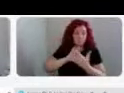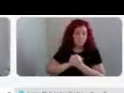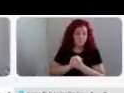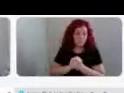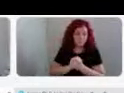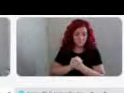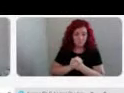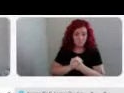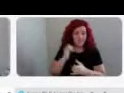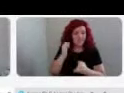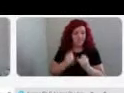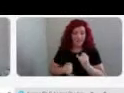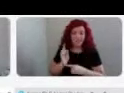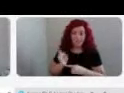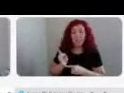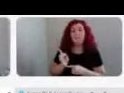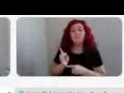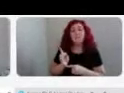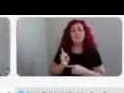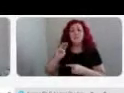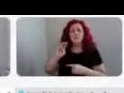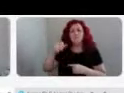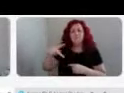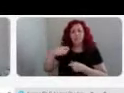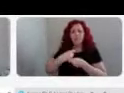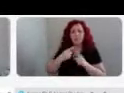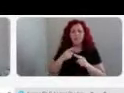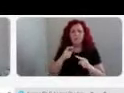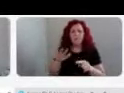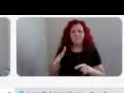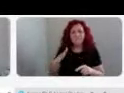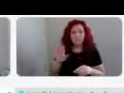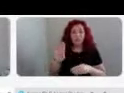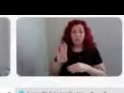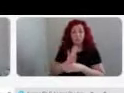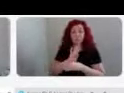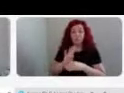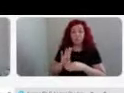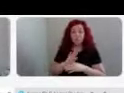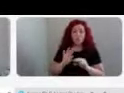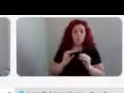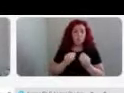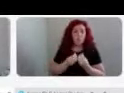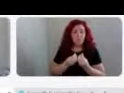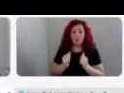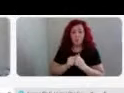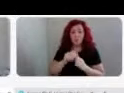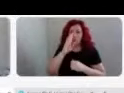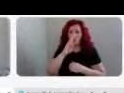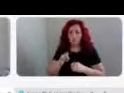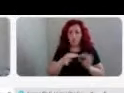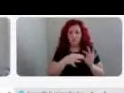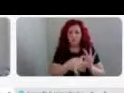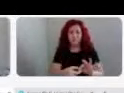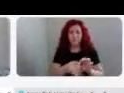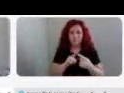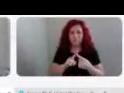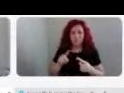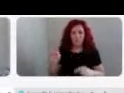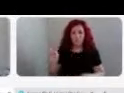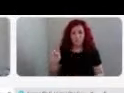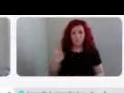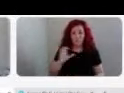very last minute a map created by a so-called business organization with direct ties to a republican